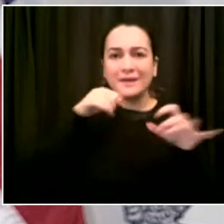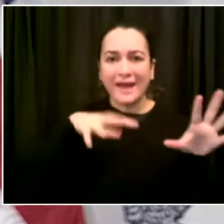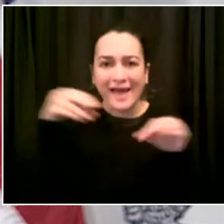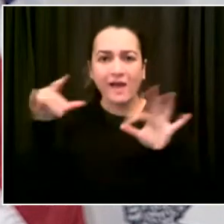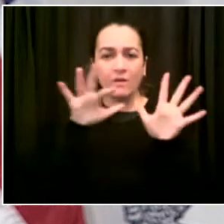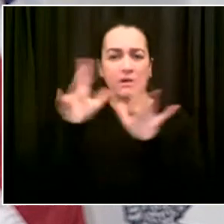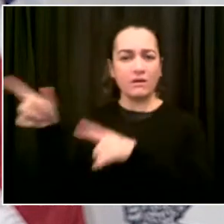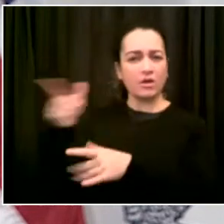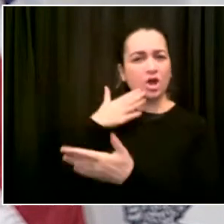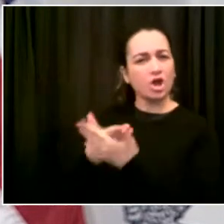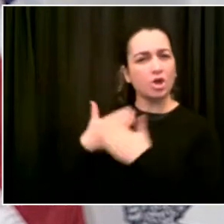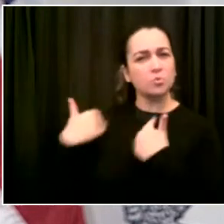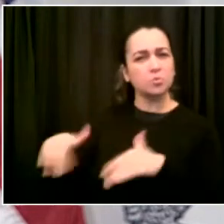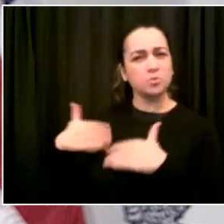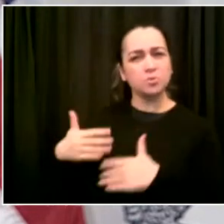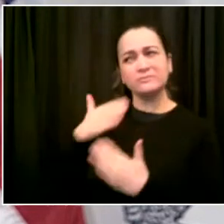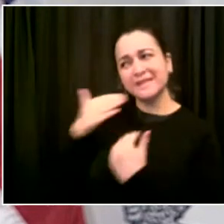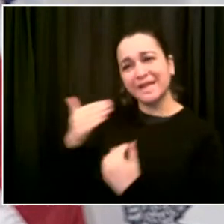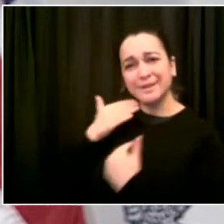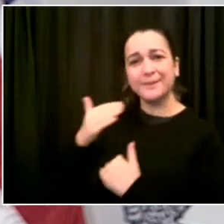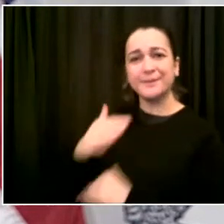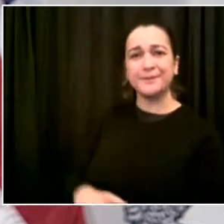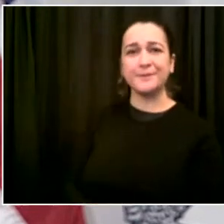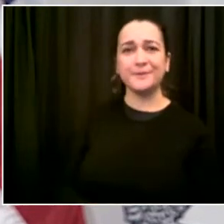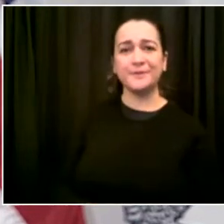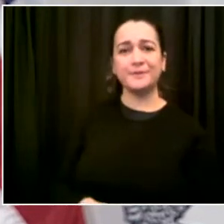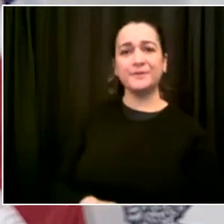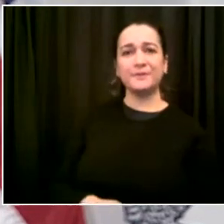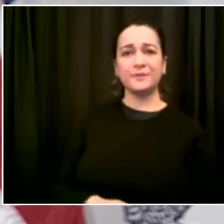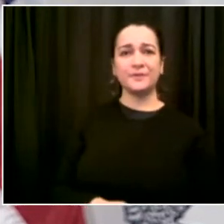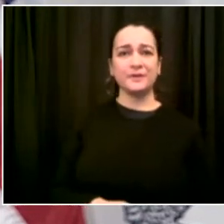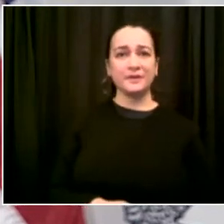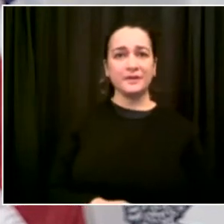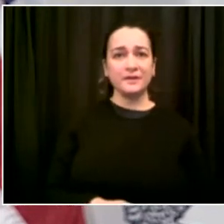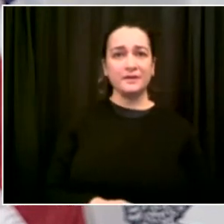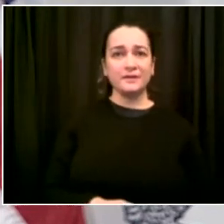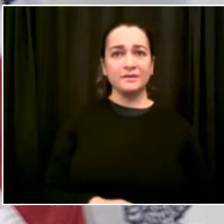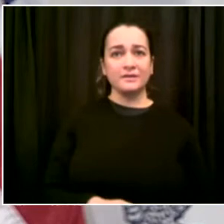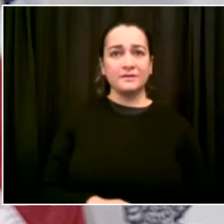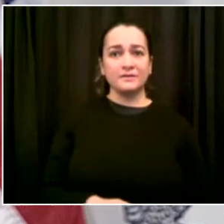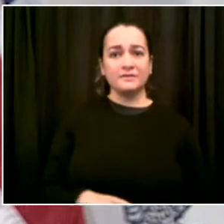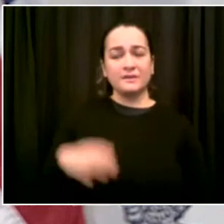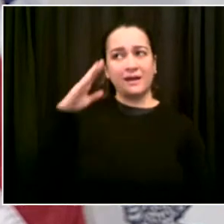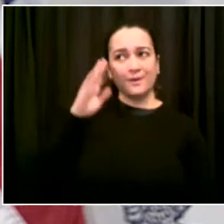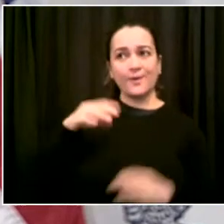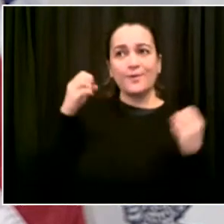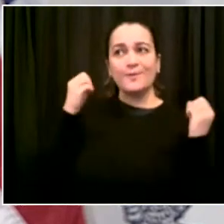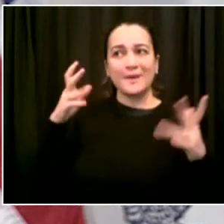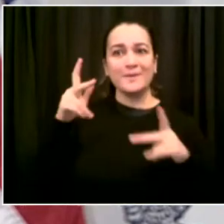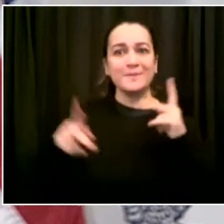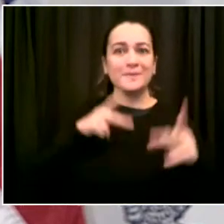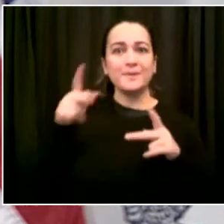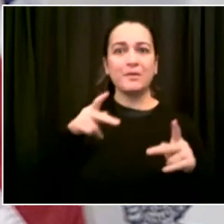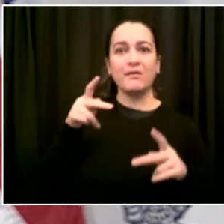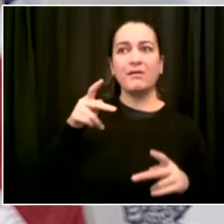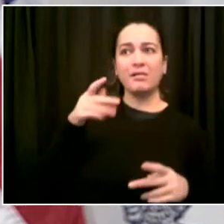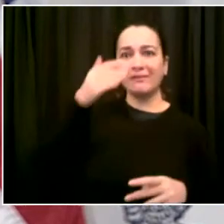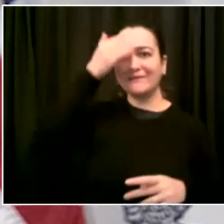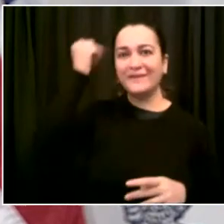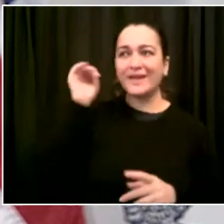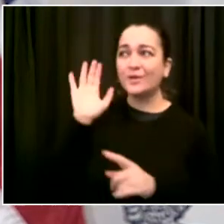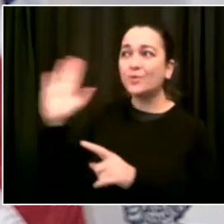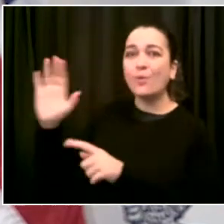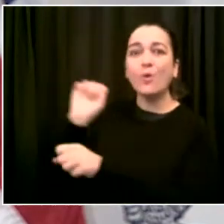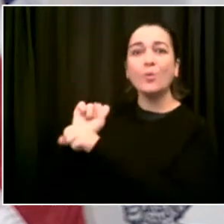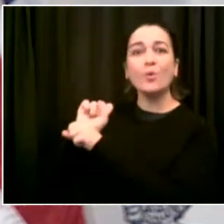today, say thank you to them. But even more, what they want from you is clear the way so they can do what they do best. Here to give you an update on this